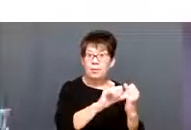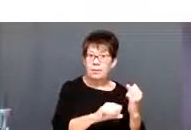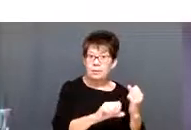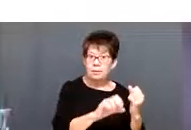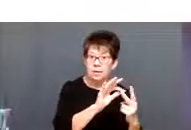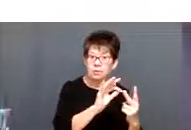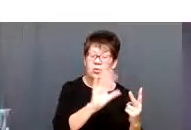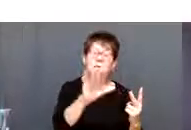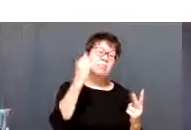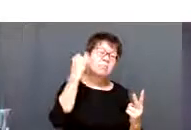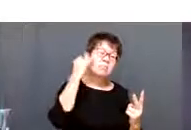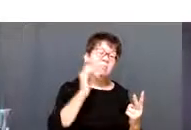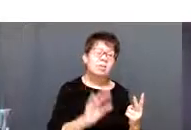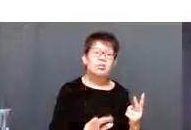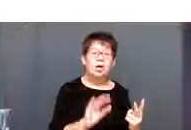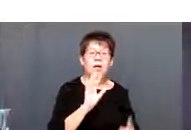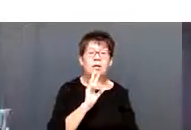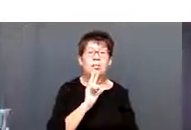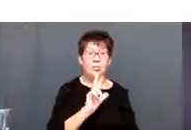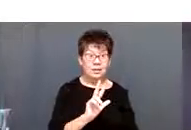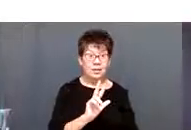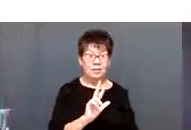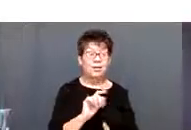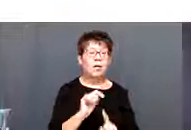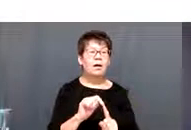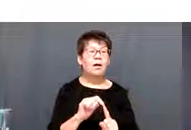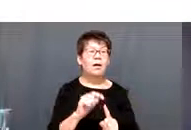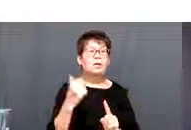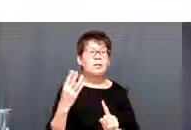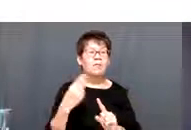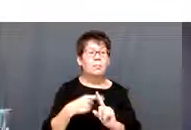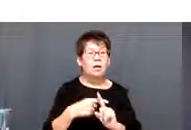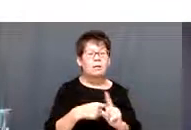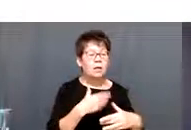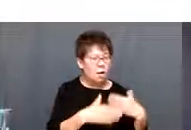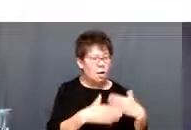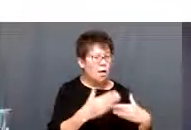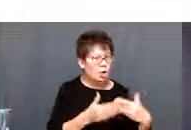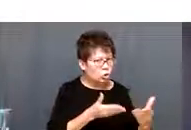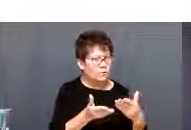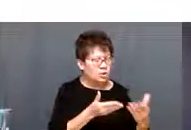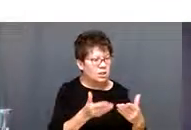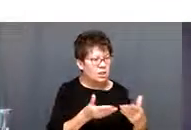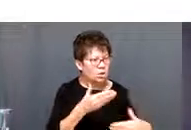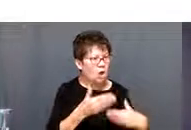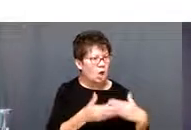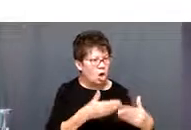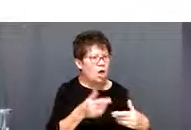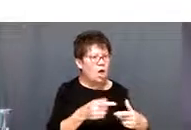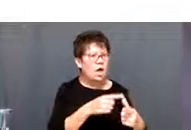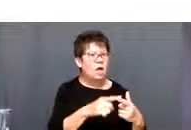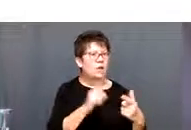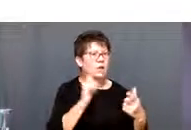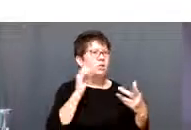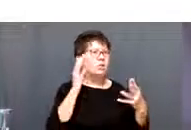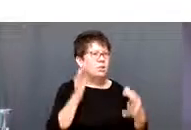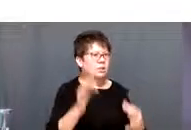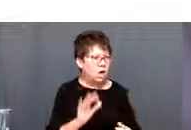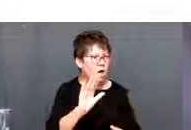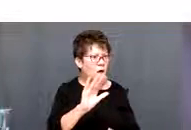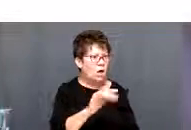turns 3 and you get a couple of months in to receiving those extended services and you decide it's time for your child to start